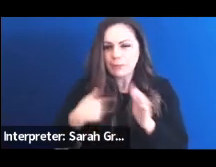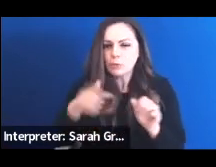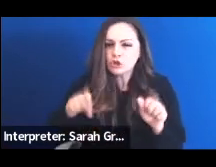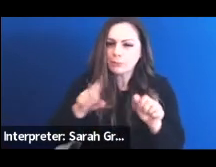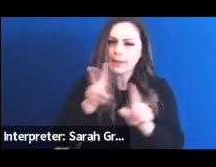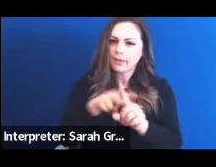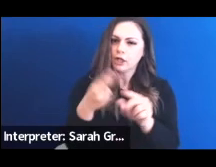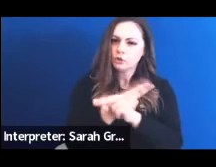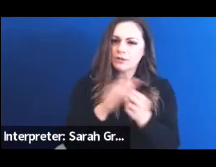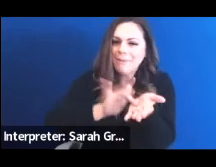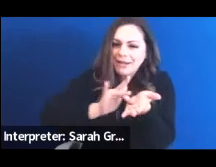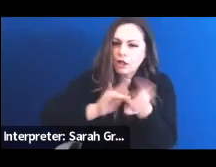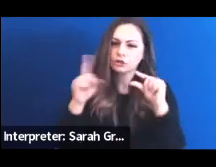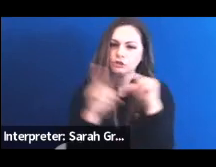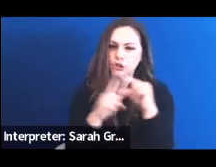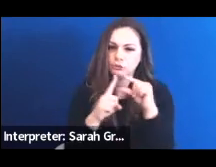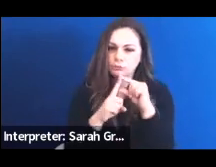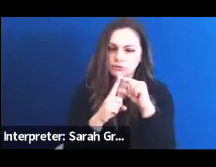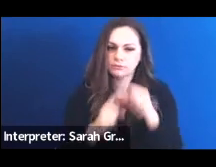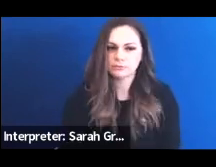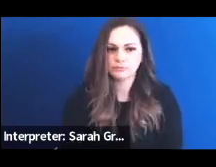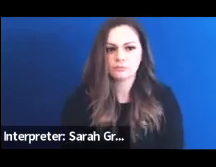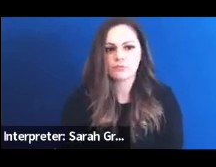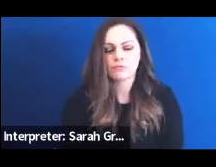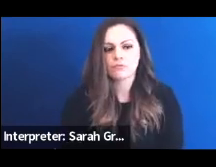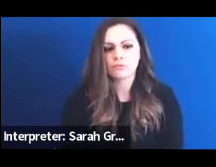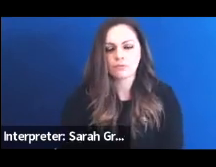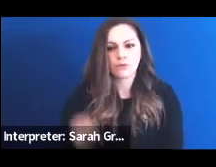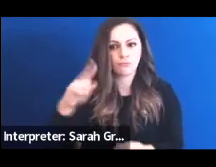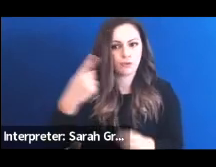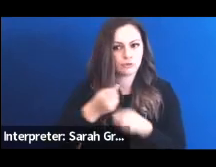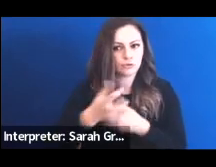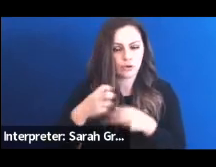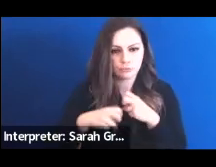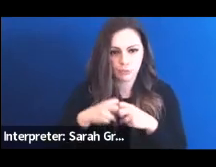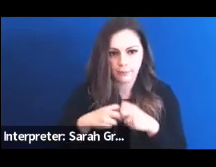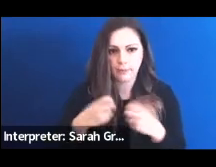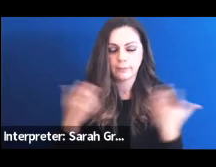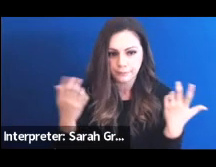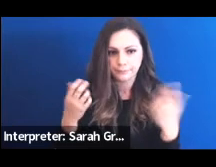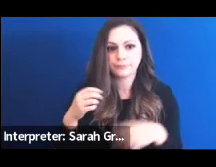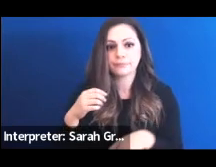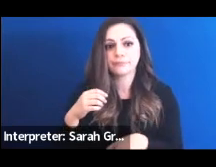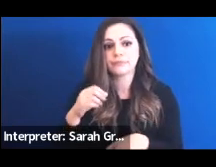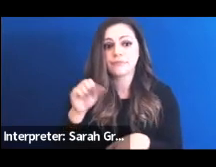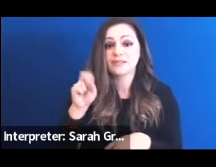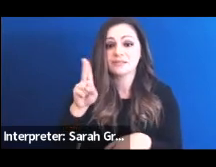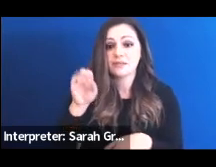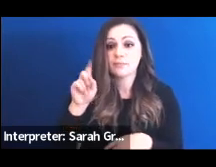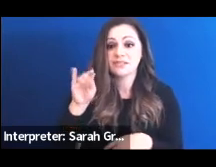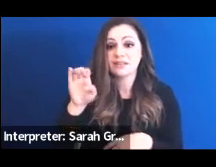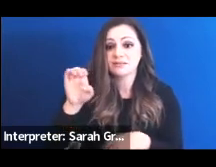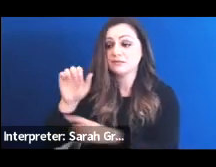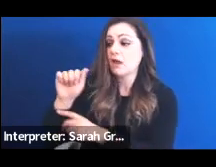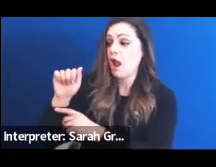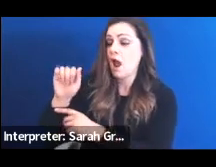one that causes so much problems is this substance abuse or drug abuse. Well, for starters, abuse is not a medical